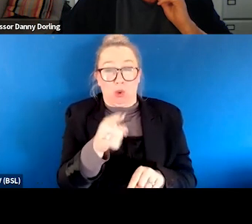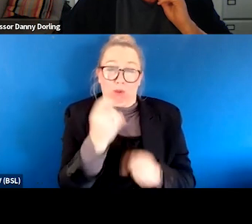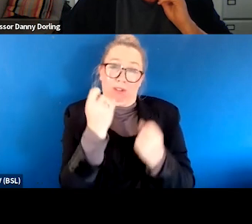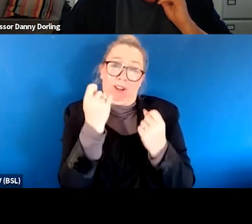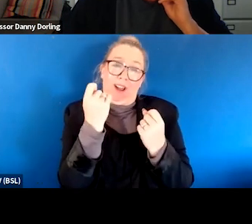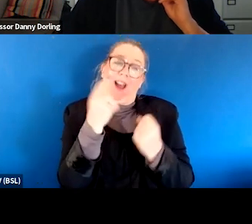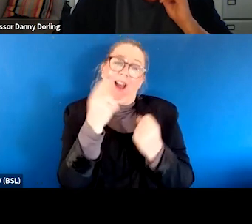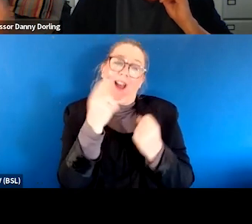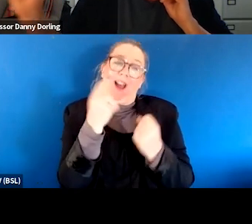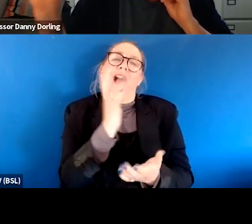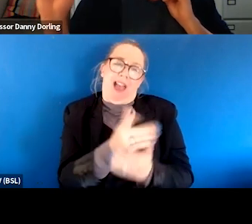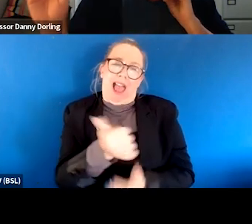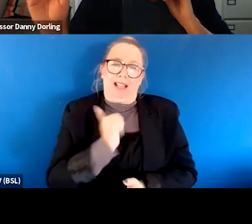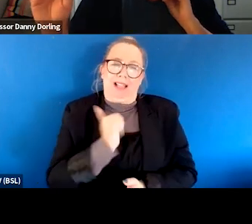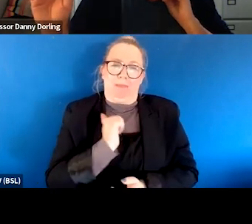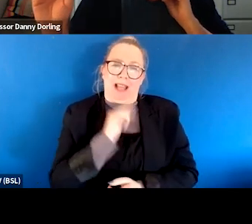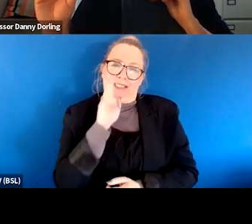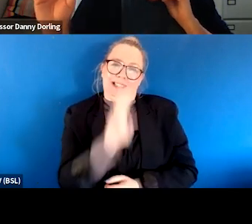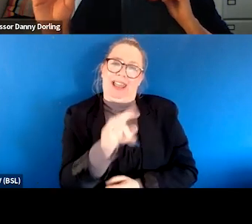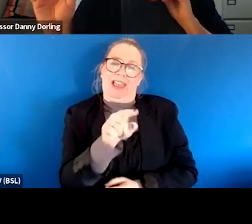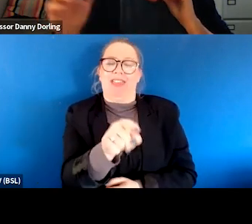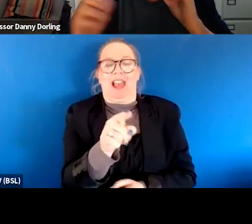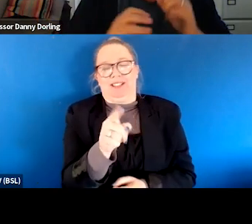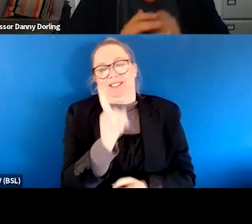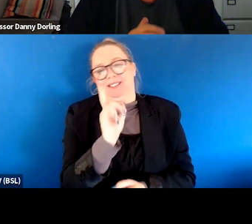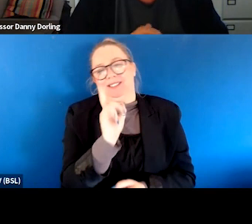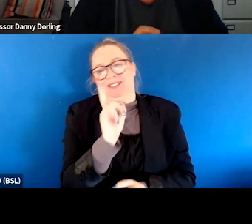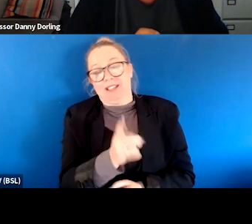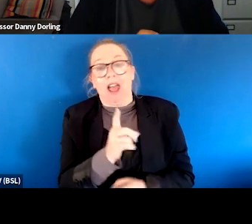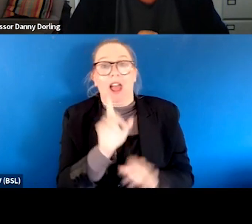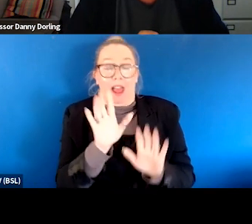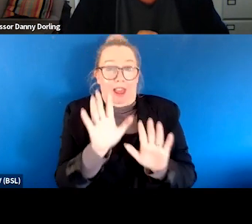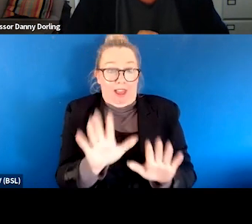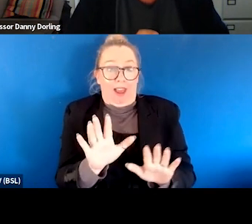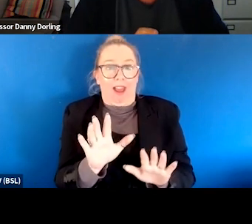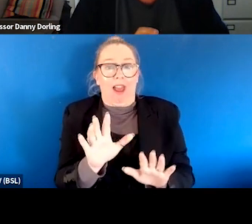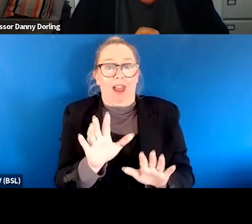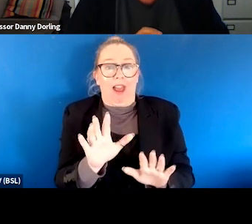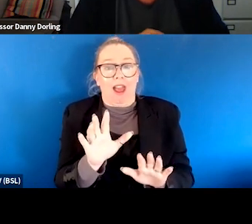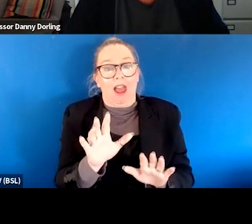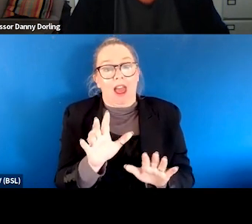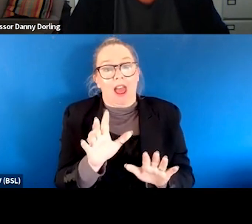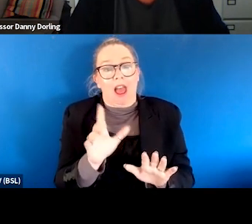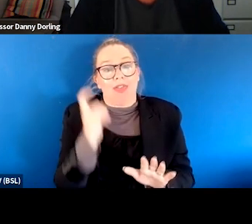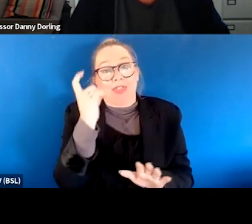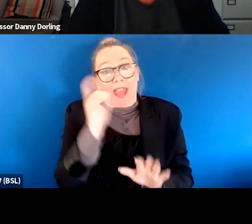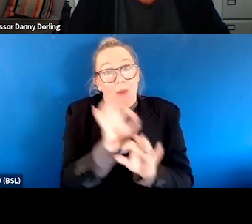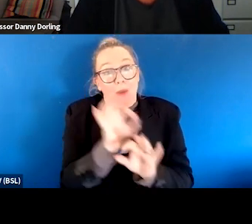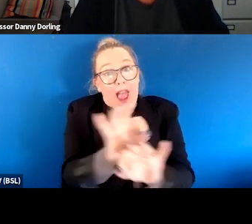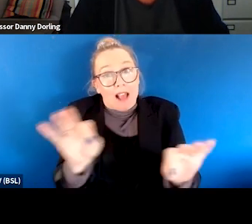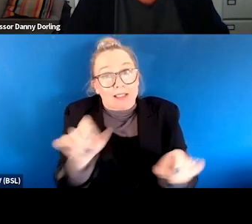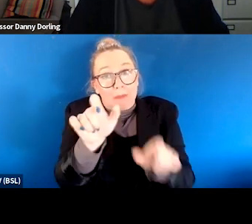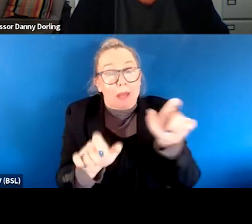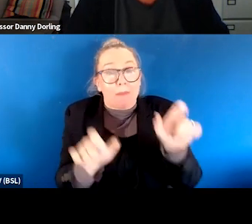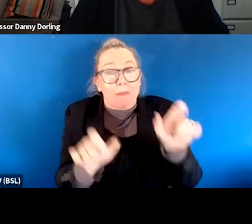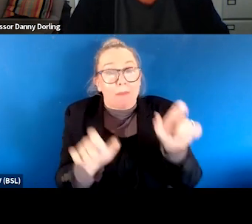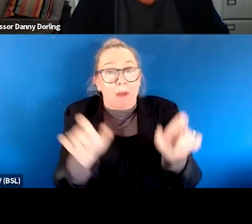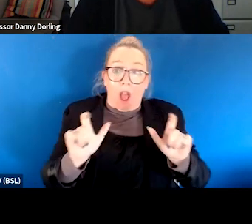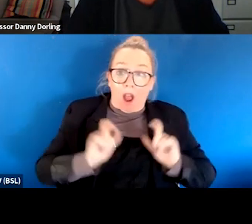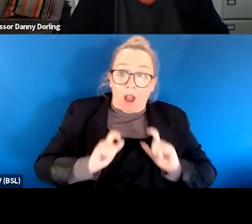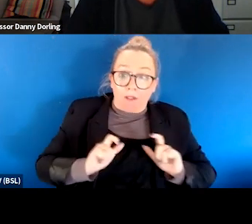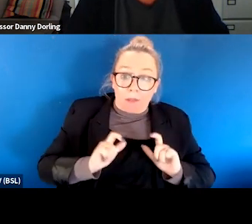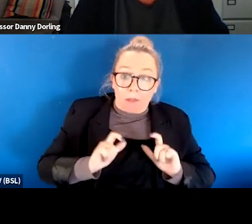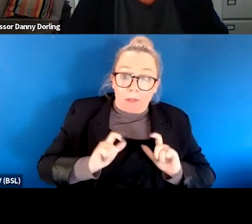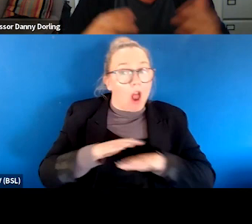so. So, at this time, how comfortable, uncomfortable do you feel about leaving your home due to